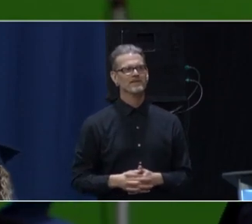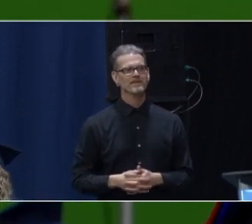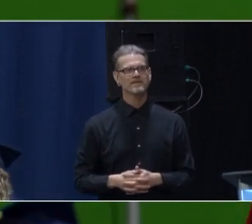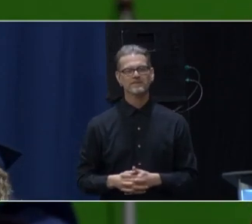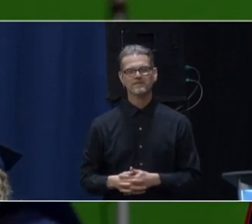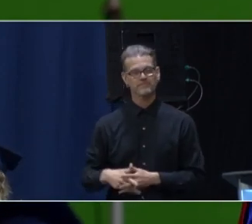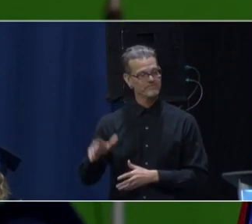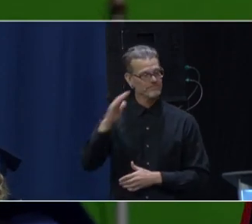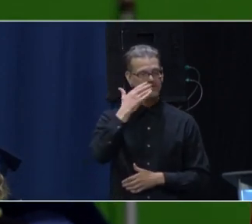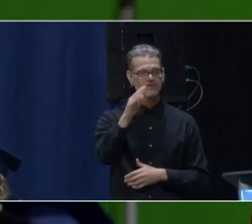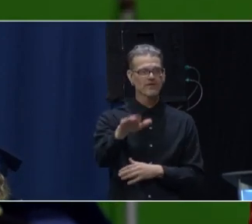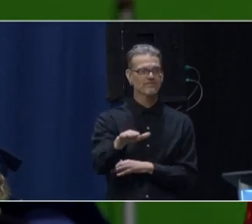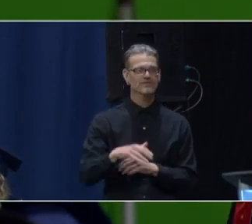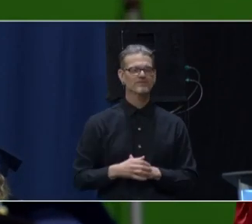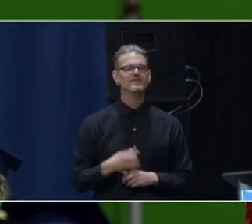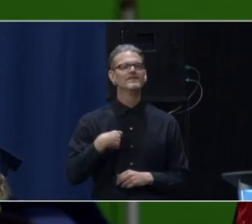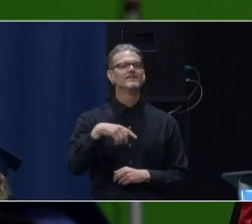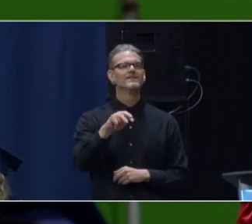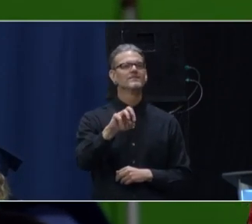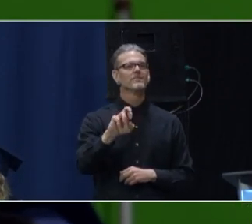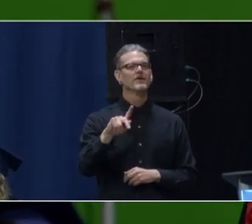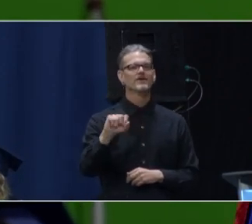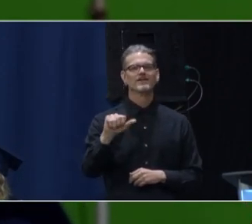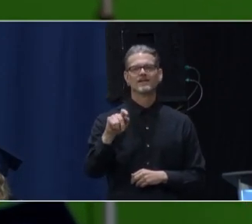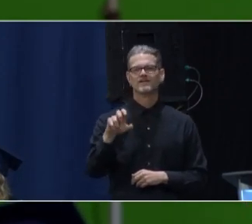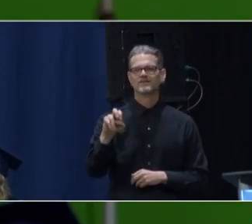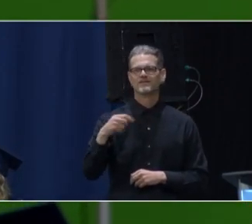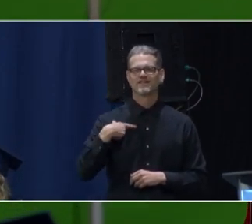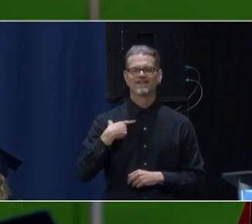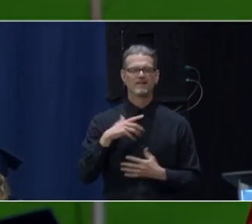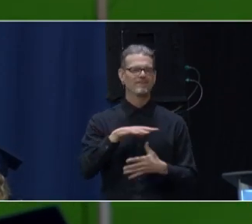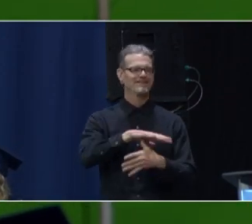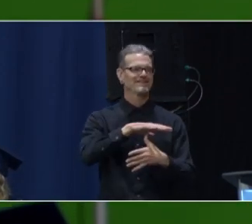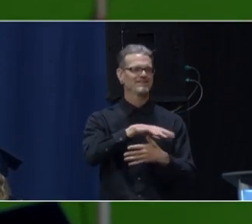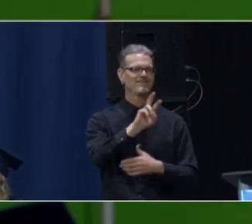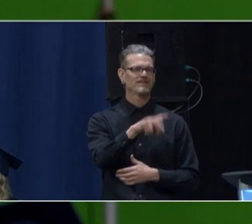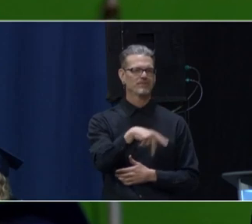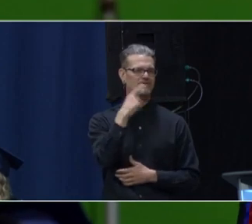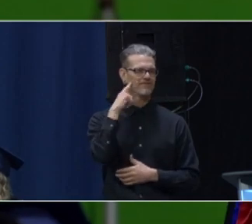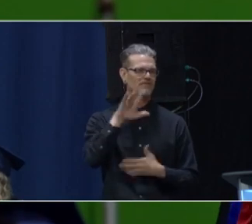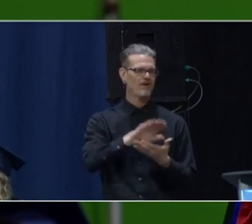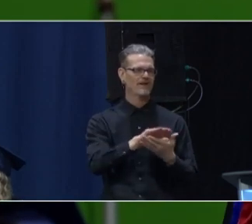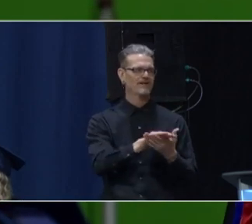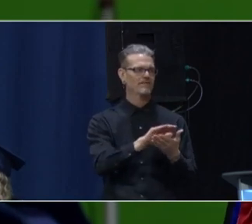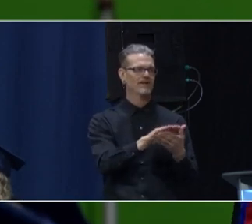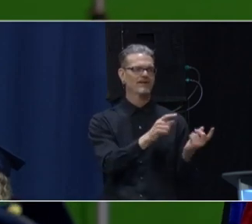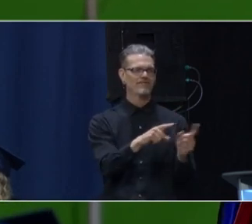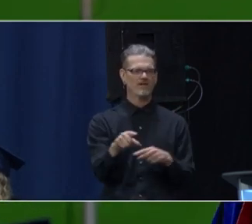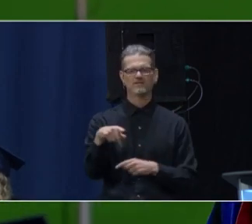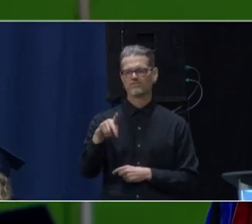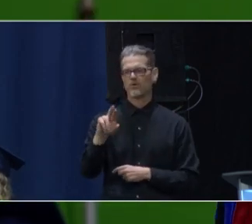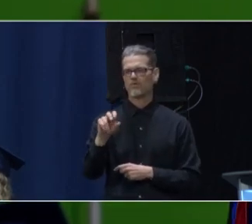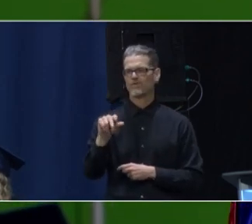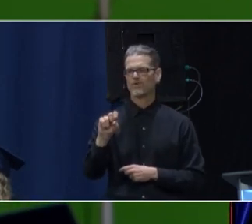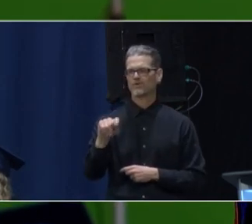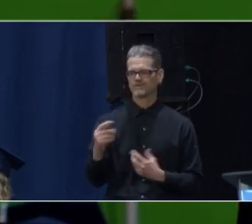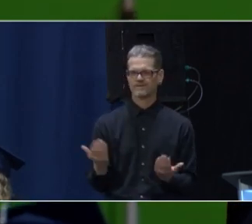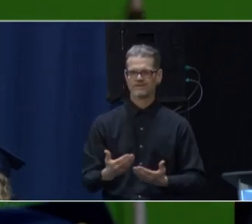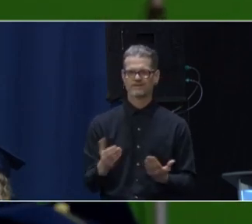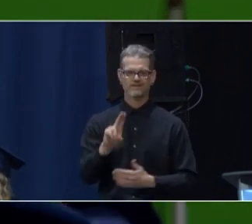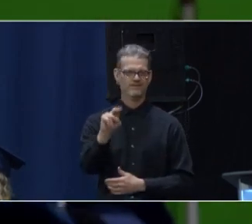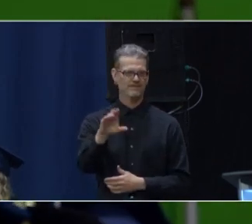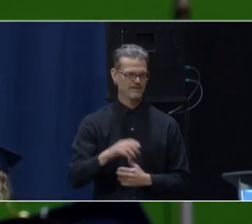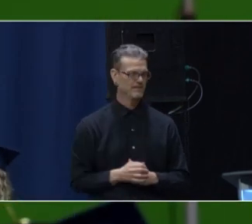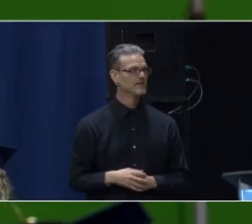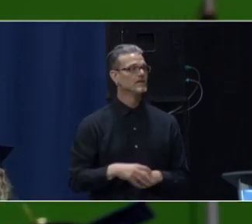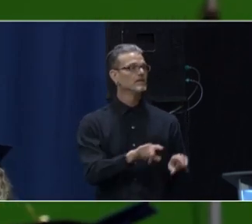Well, good afternoon. My name is Mark Anderson, and I'm Senior Vice President for Academic Affairs and Provost here at the University of Northern Colorado.